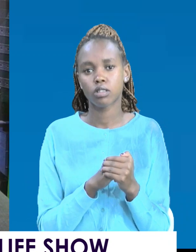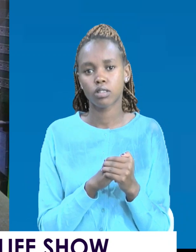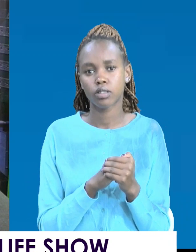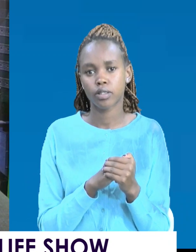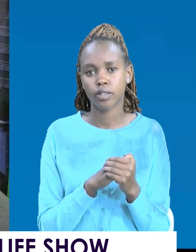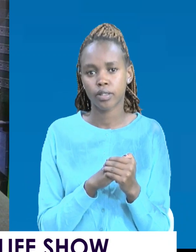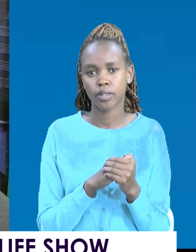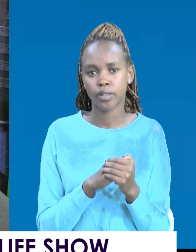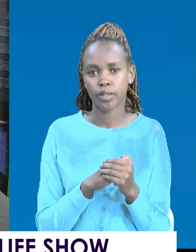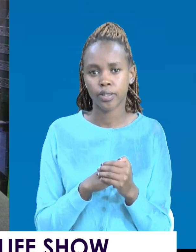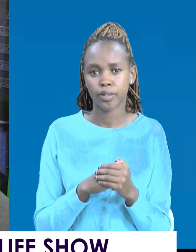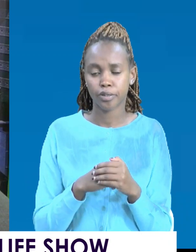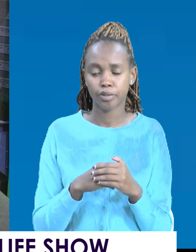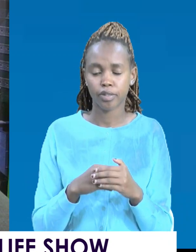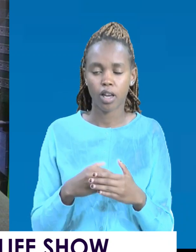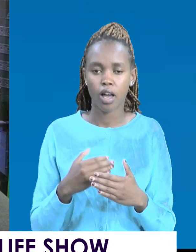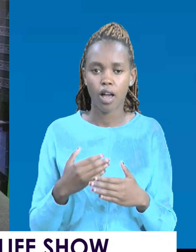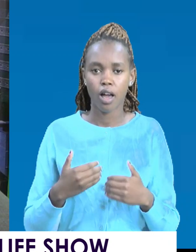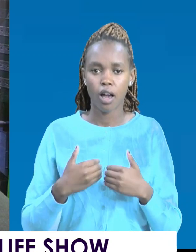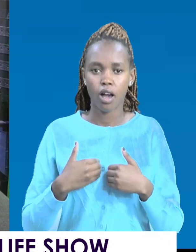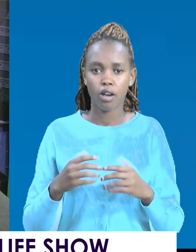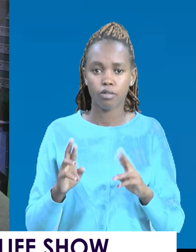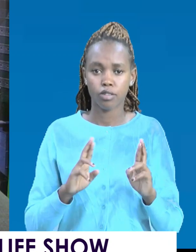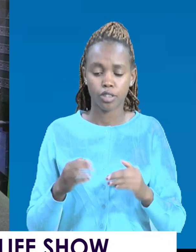you've already appetized yourself to them.